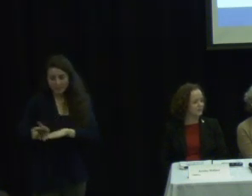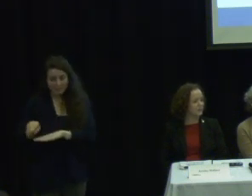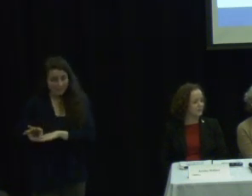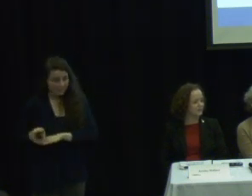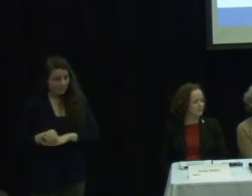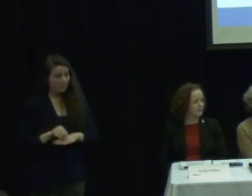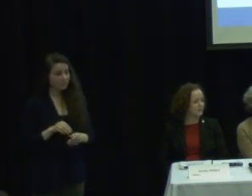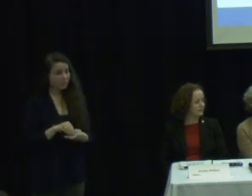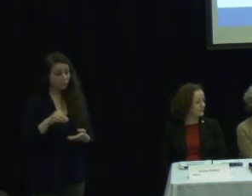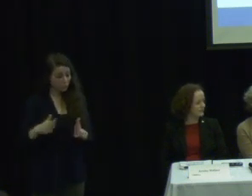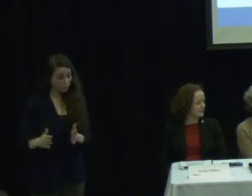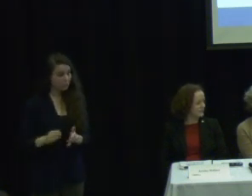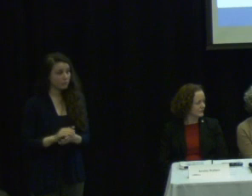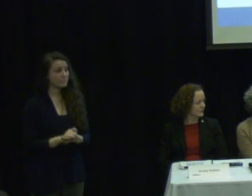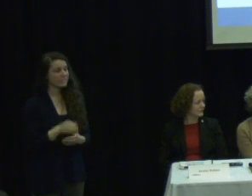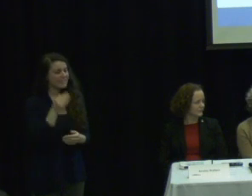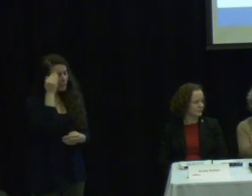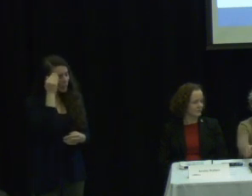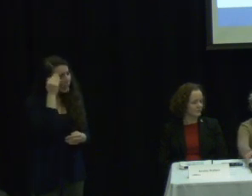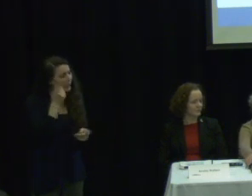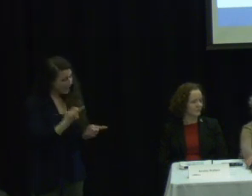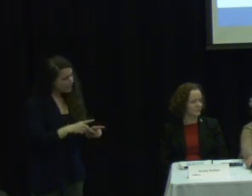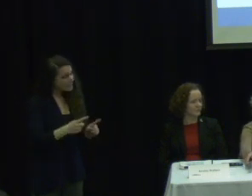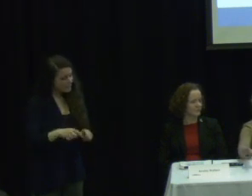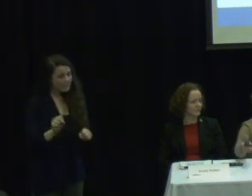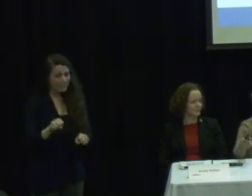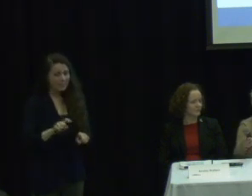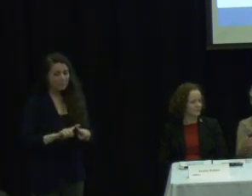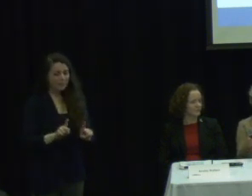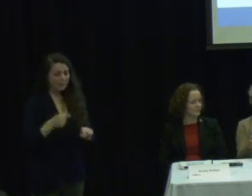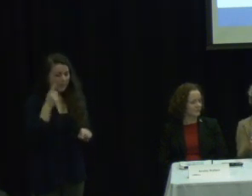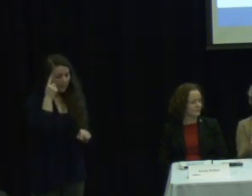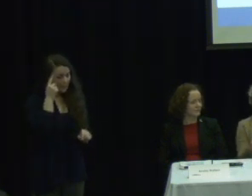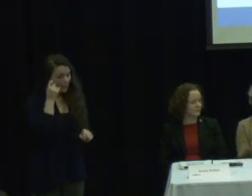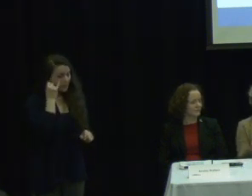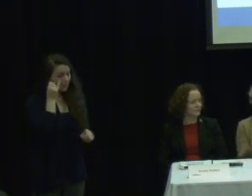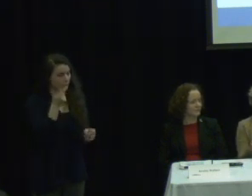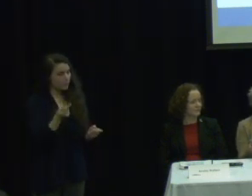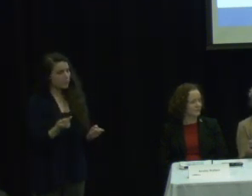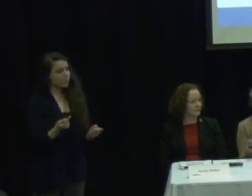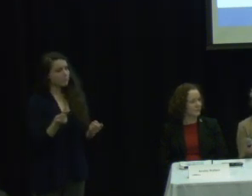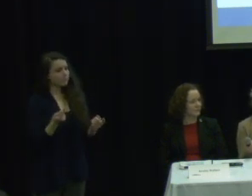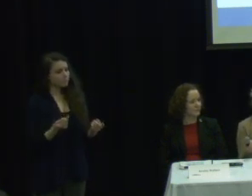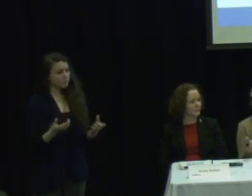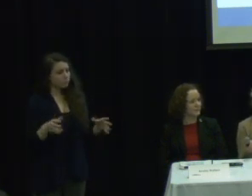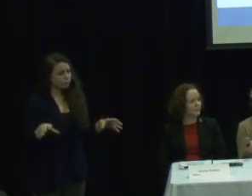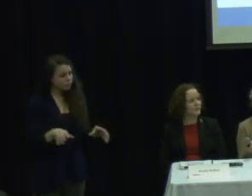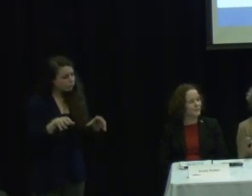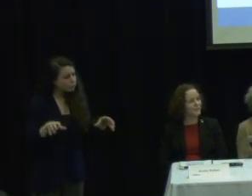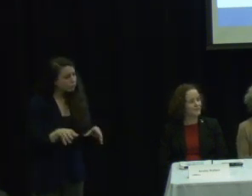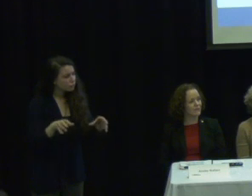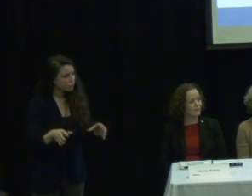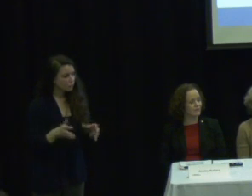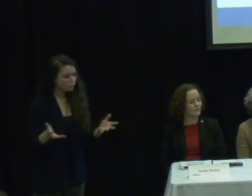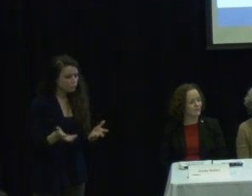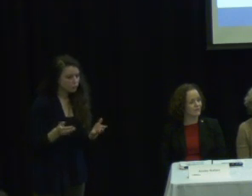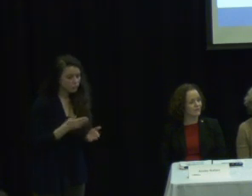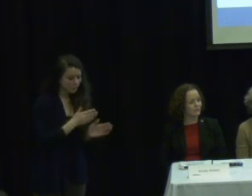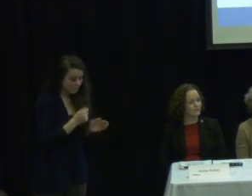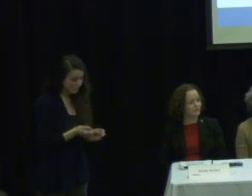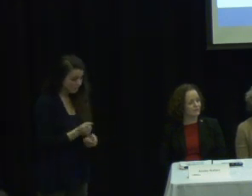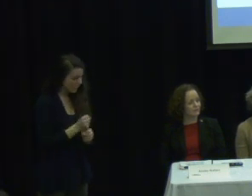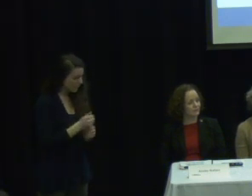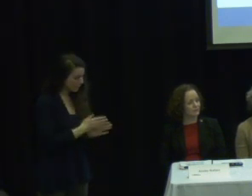are always doing that, but I think it's a little bit haphazard. And I think if we kind of work together in sort of coming up with a